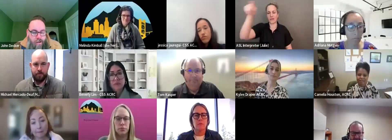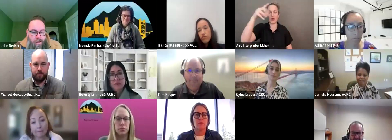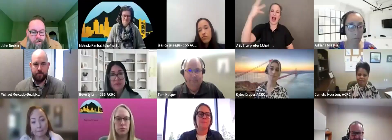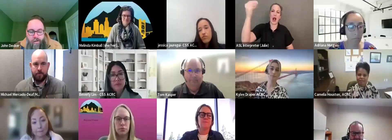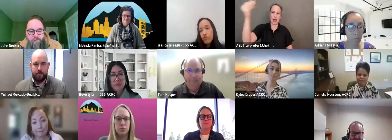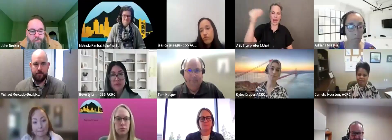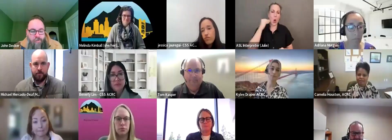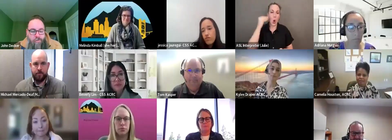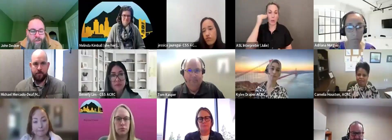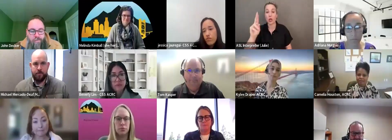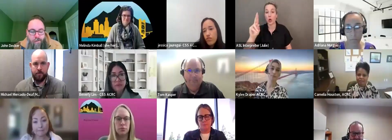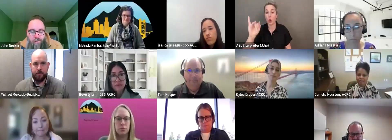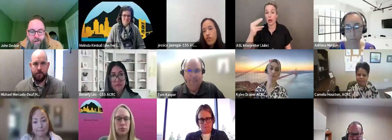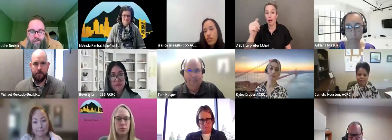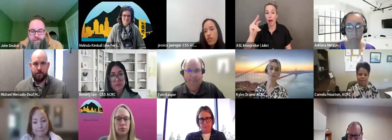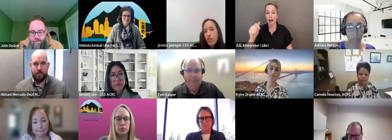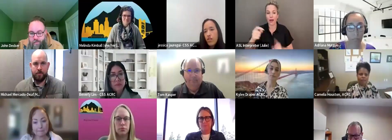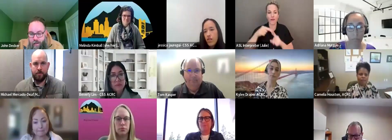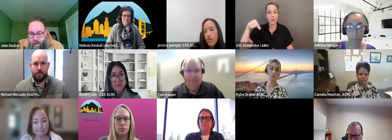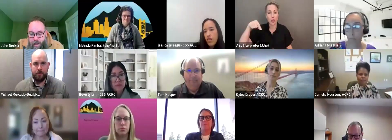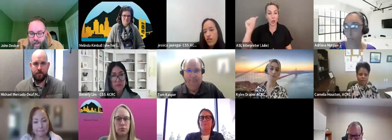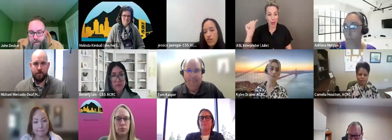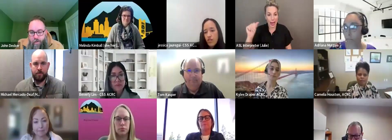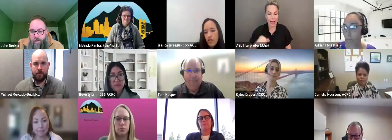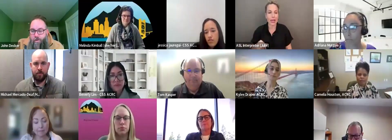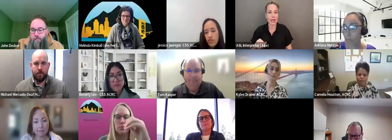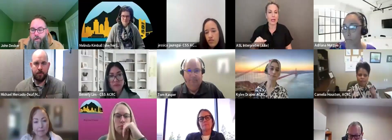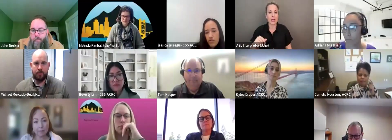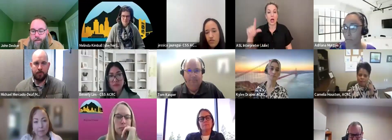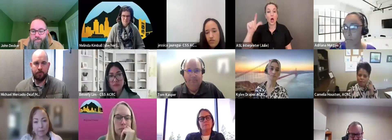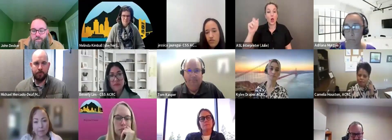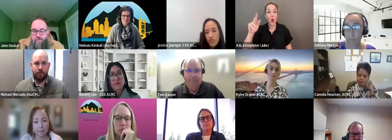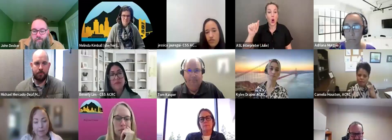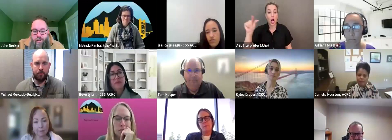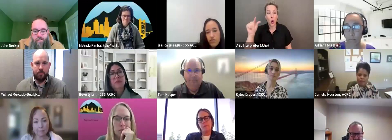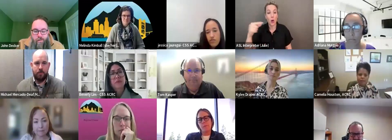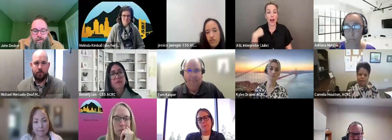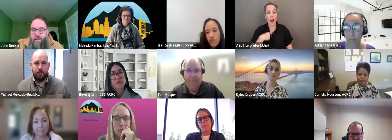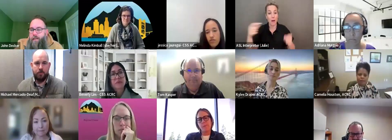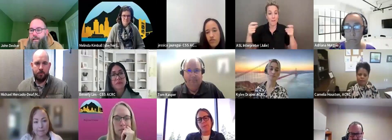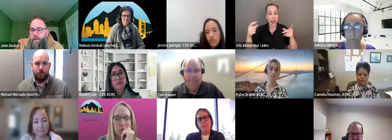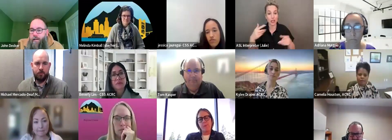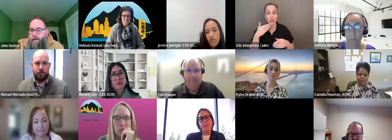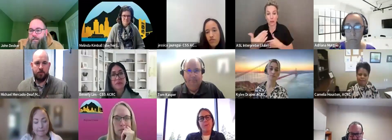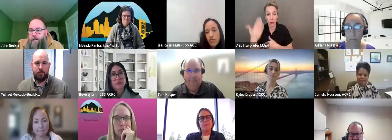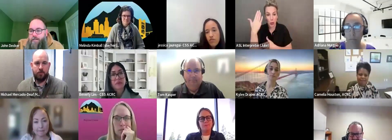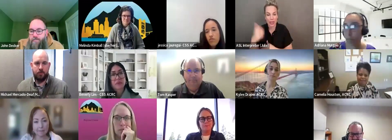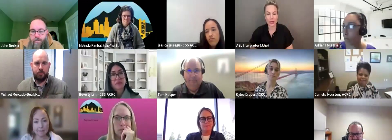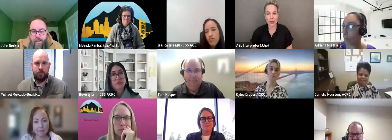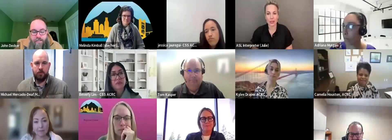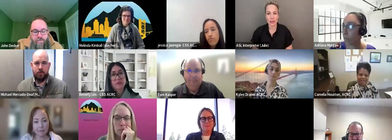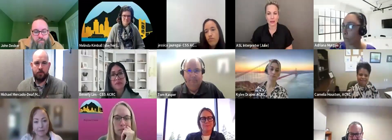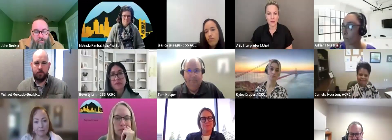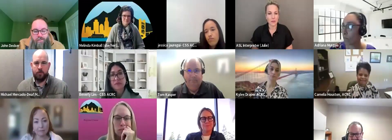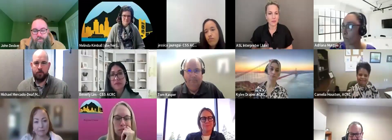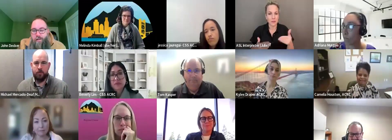see Rihanna on from QA. Good morning, Rihanna, too. And Laura Gorham, our manager. Good morning, Laura. All right, let's